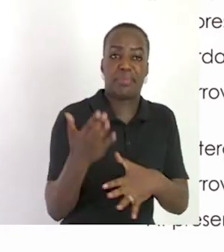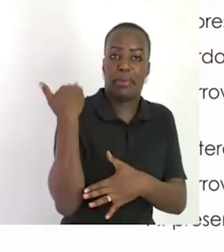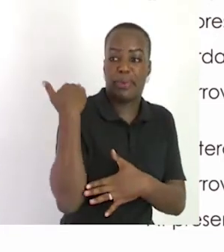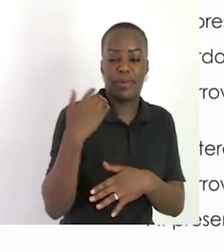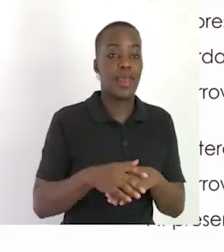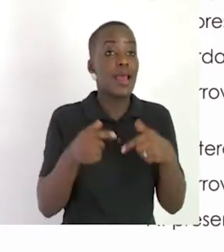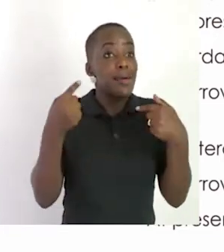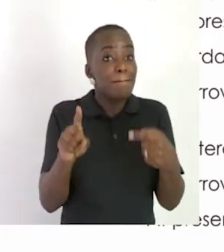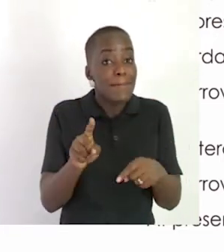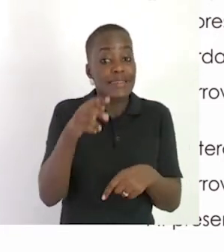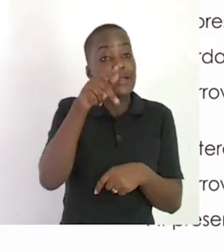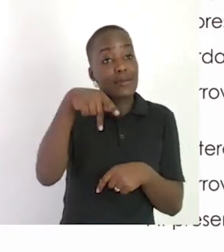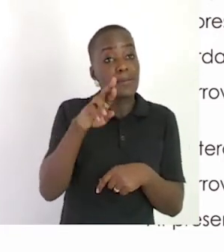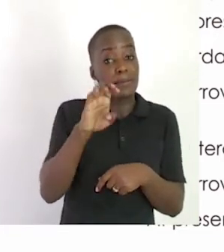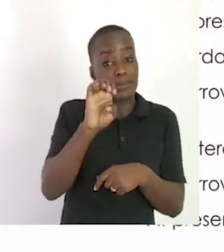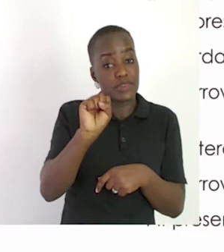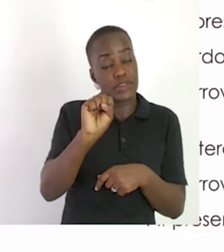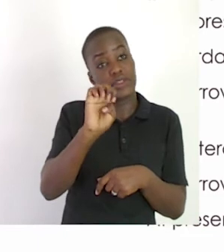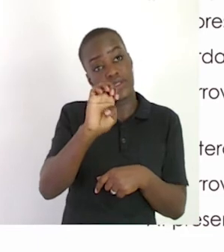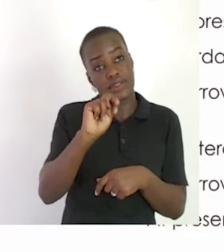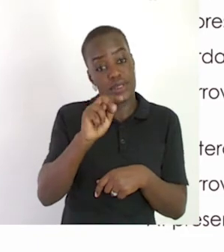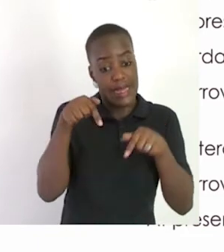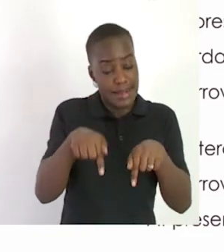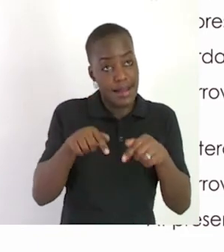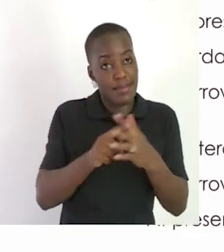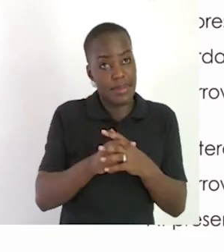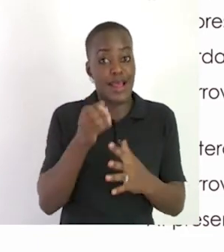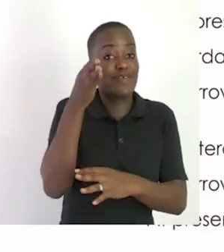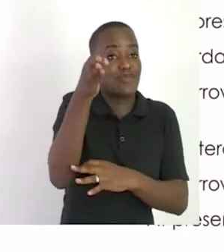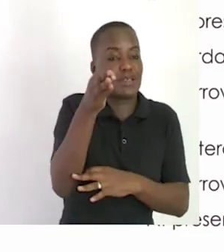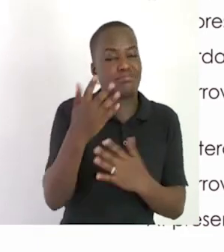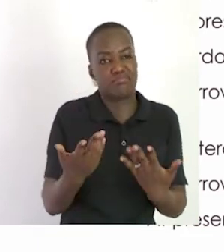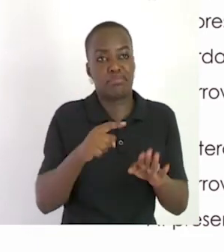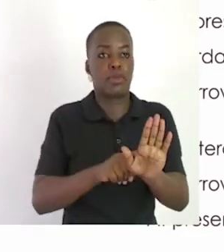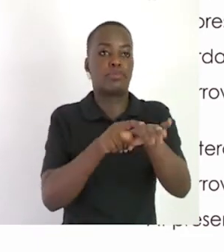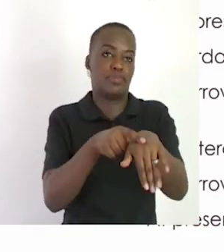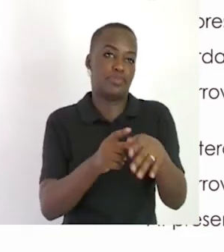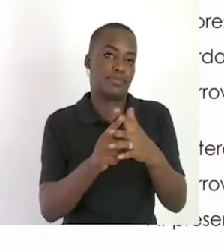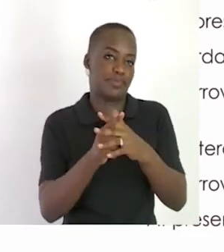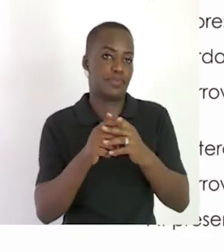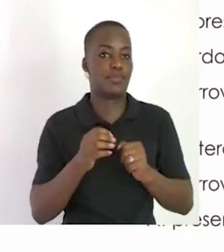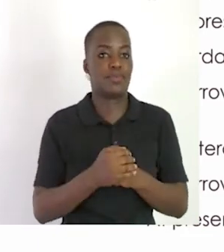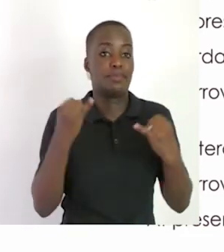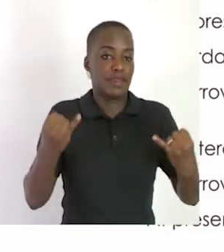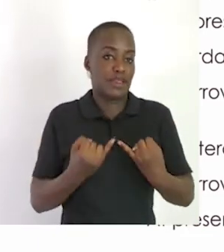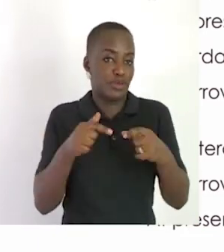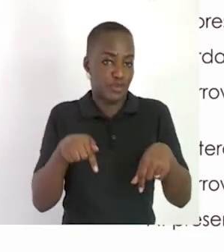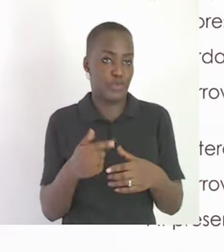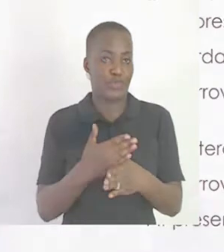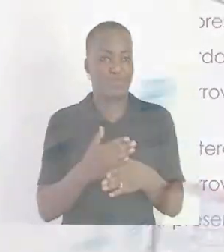that it's happening right now. And future means that it's going to happen tomorrow. Enjoy this